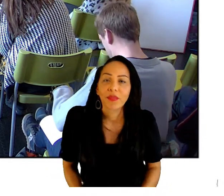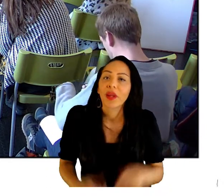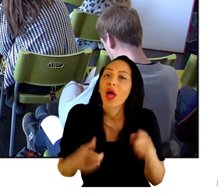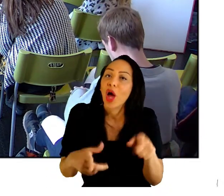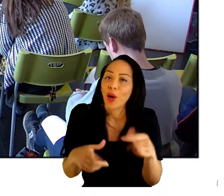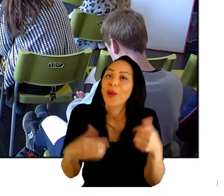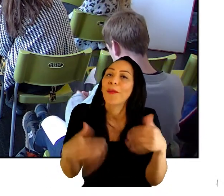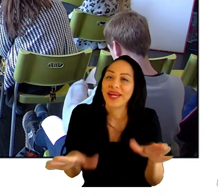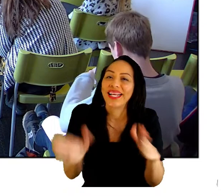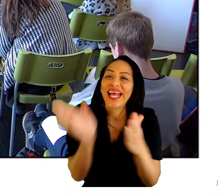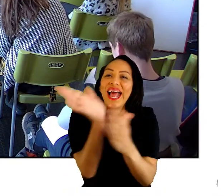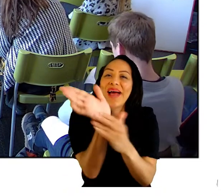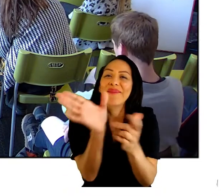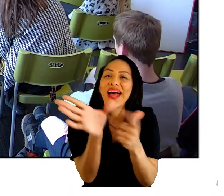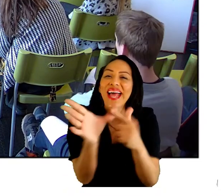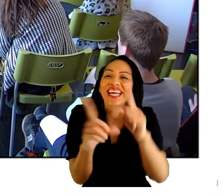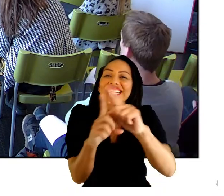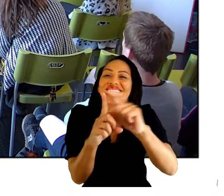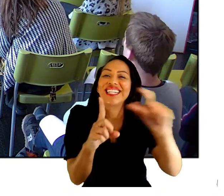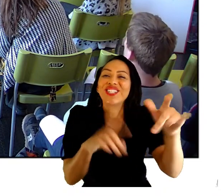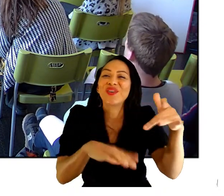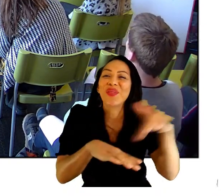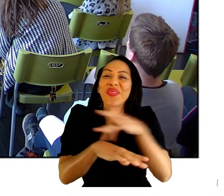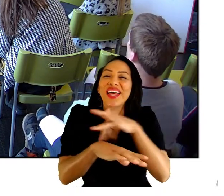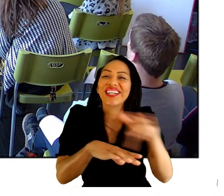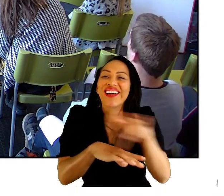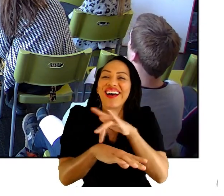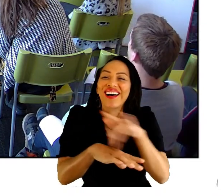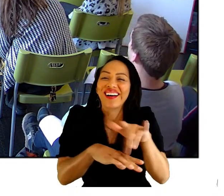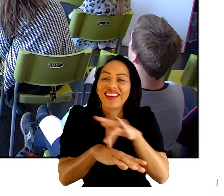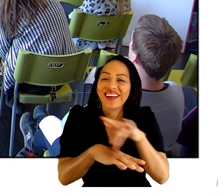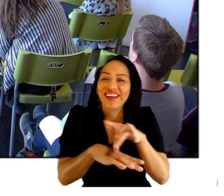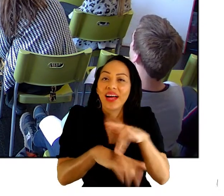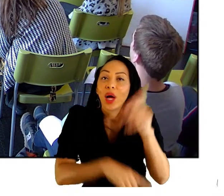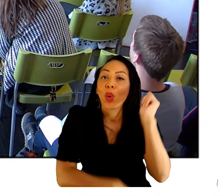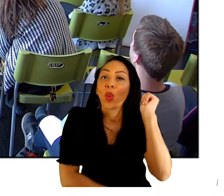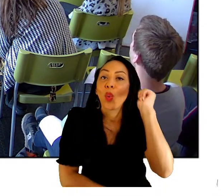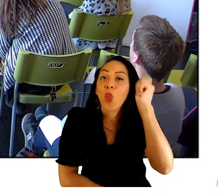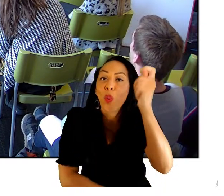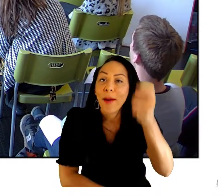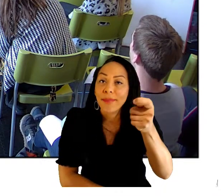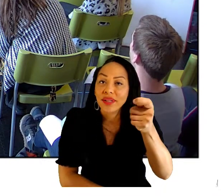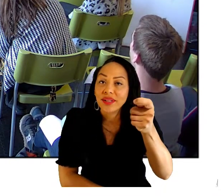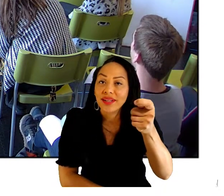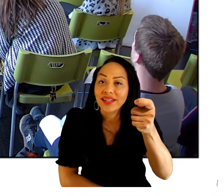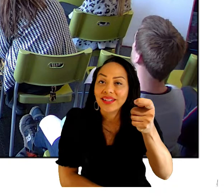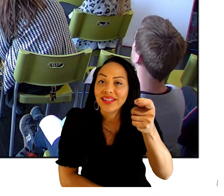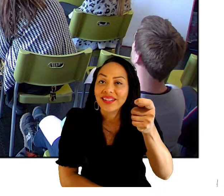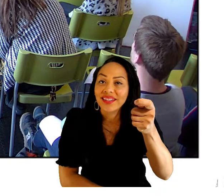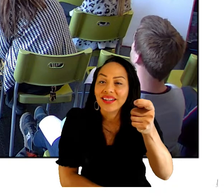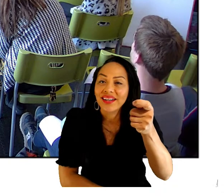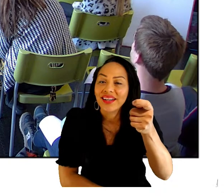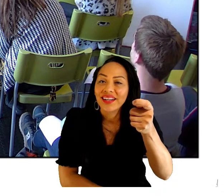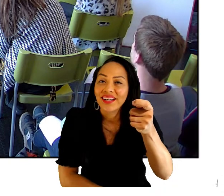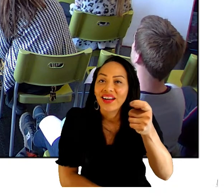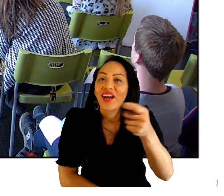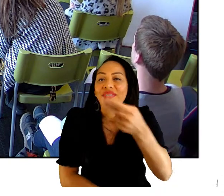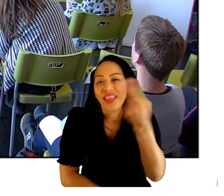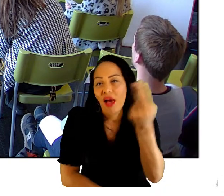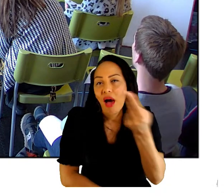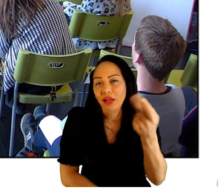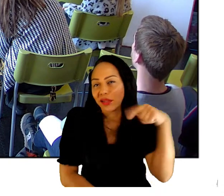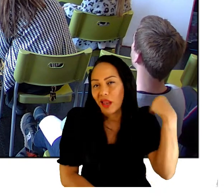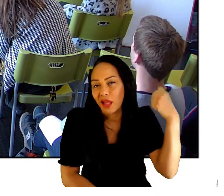theatre at Wimbledon, the University of the Arts London, which gave me a year